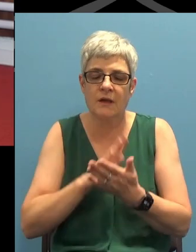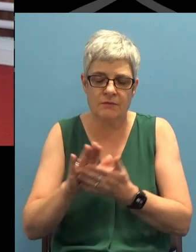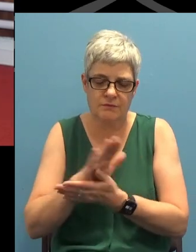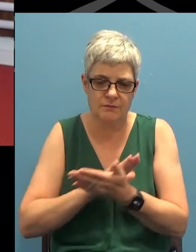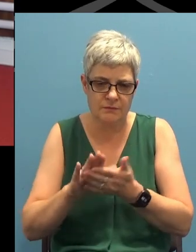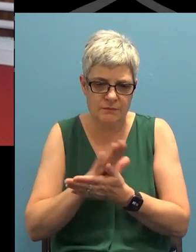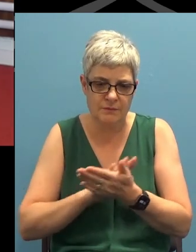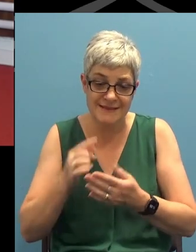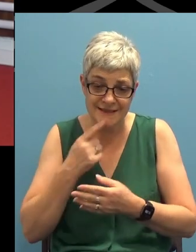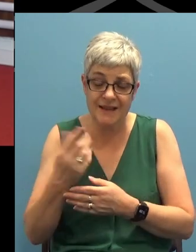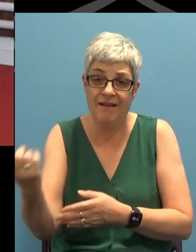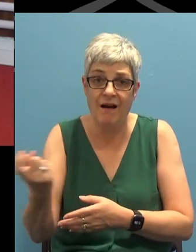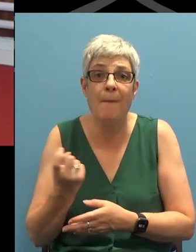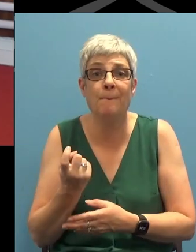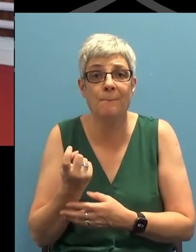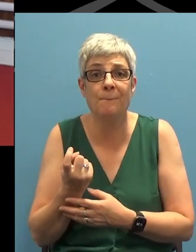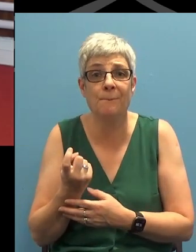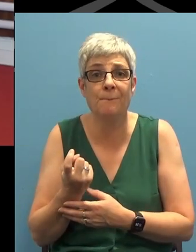Forgive us when we say, come,